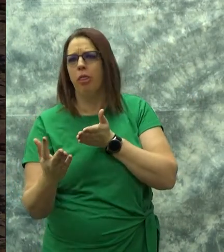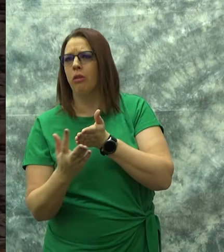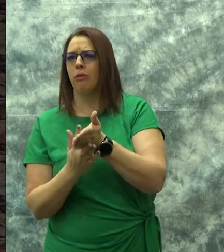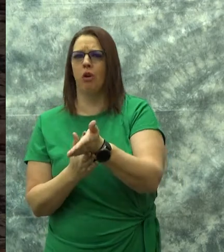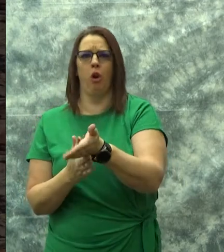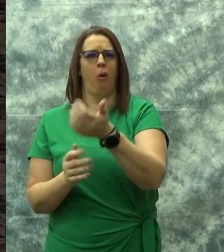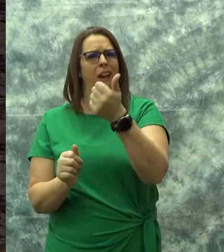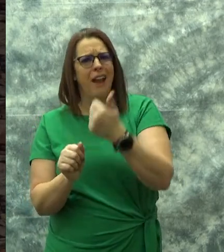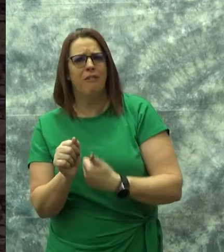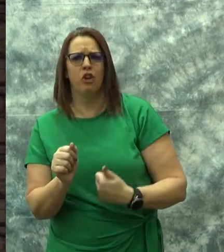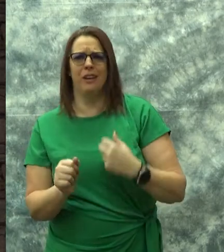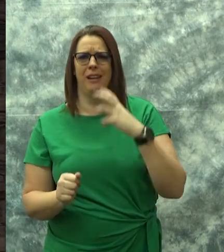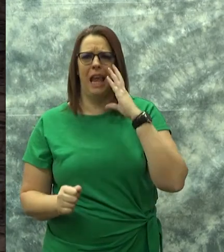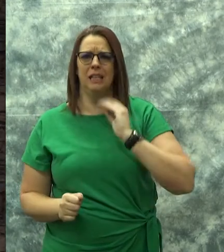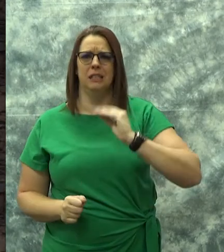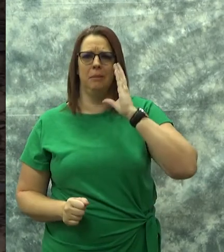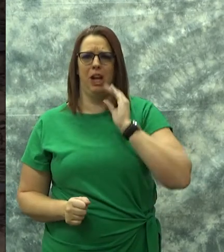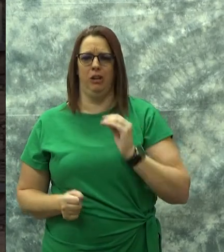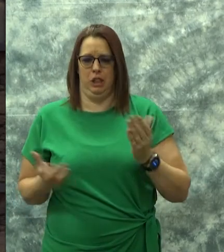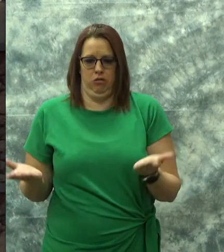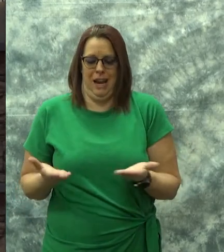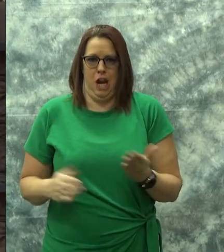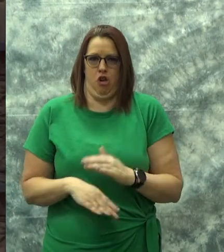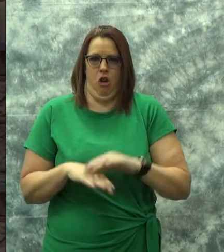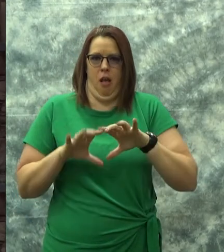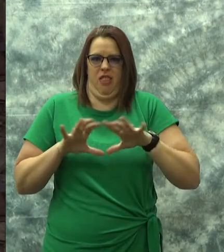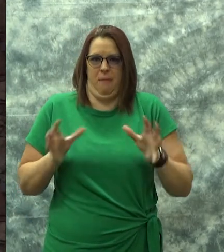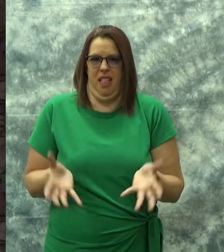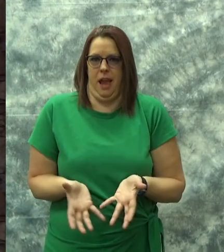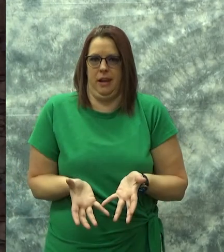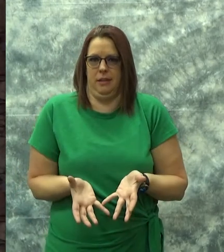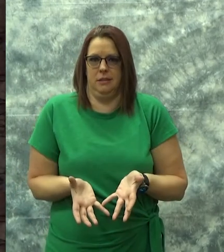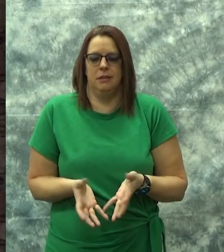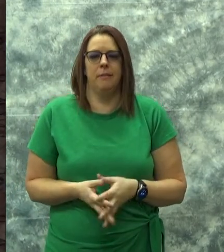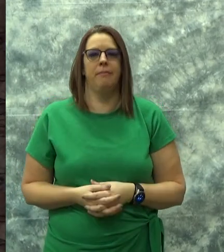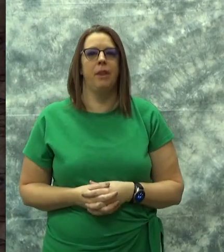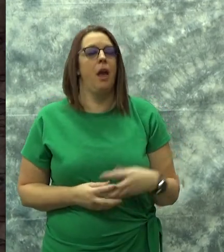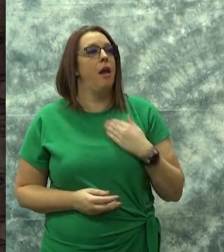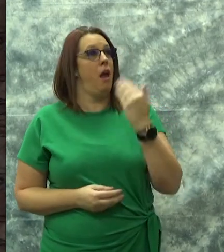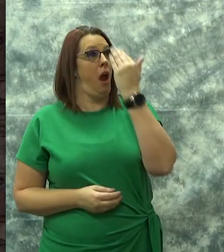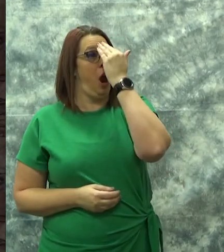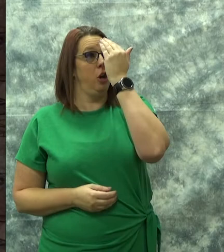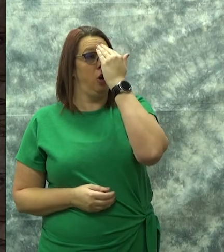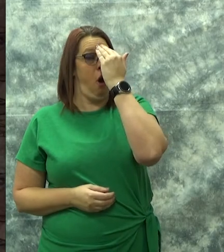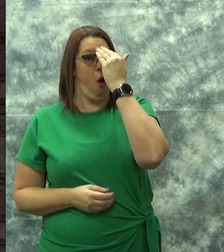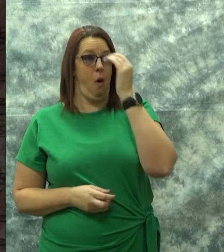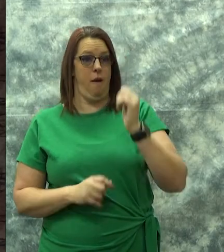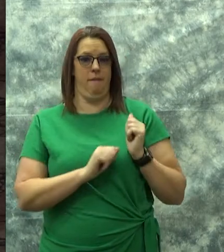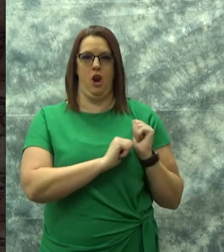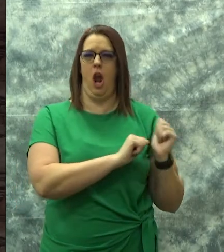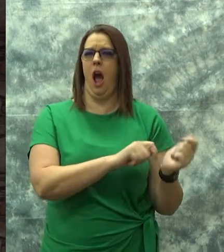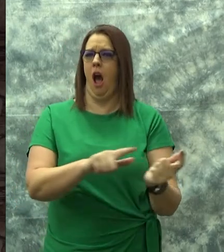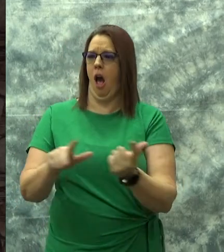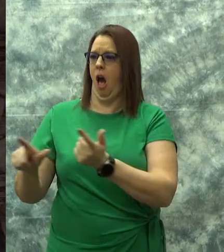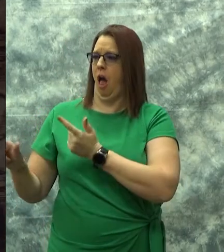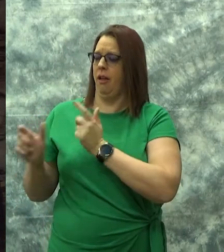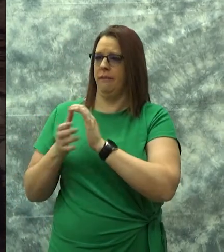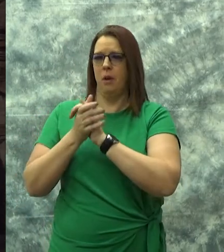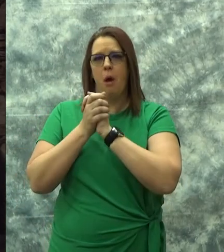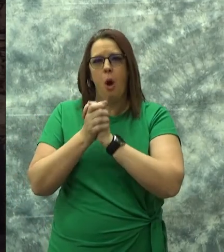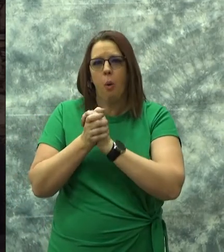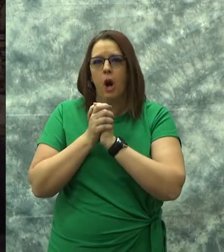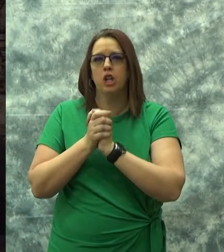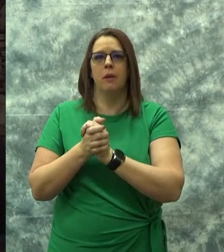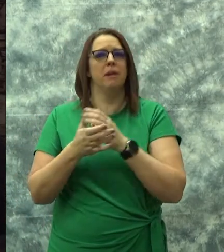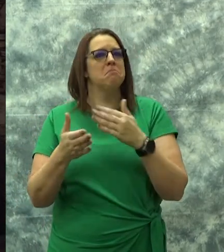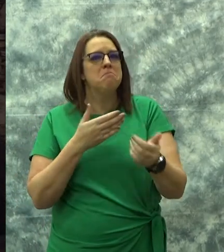through every experience right here on the planet. I know for all of those who are worshiping today,